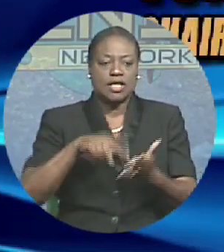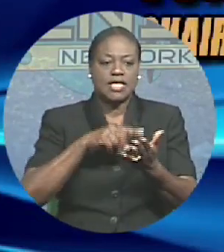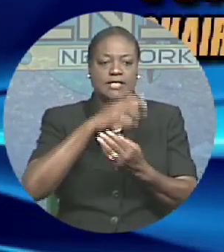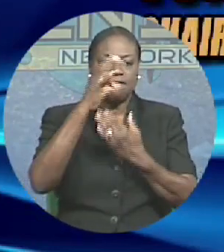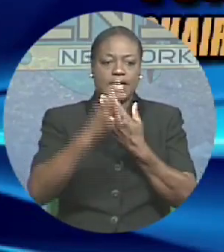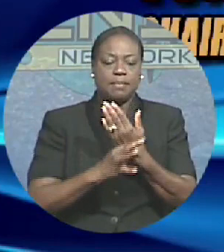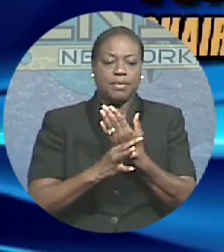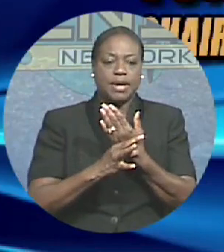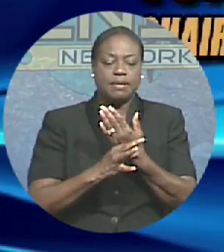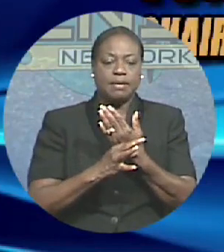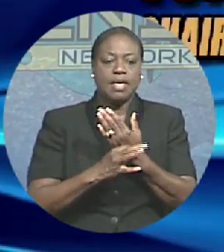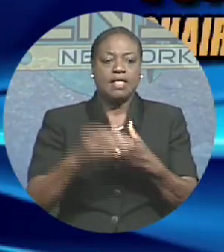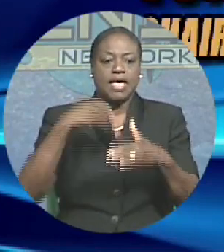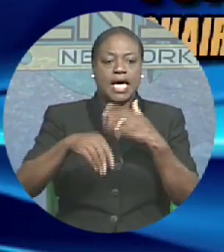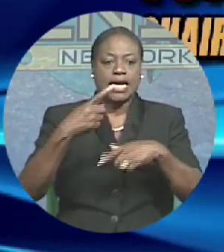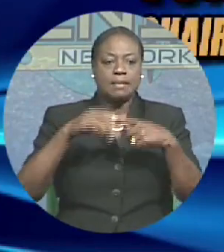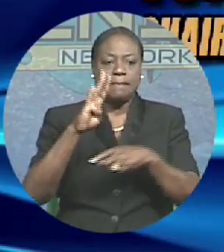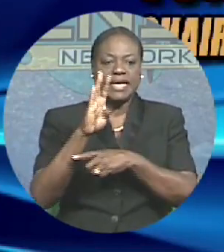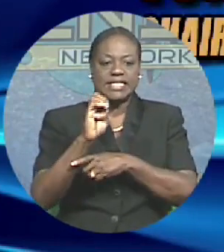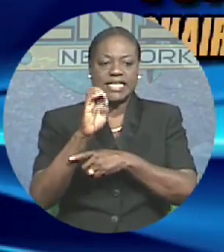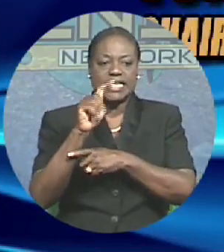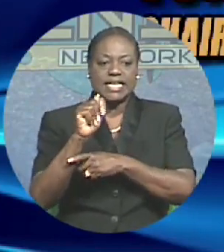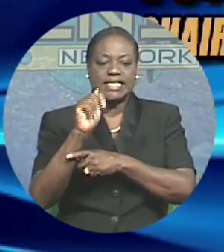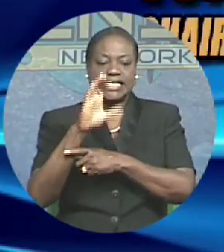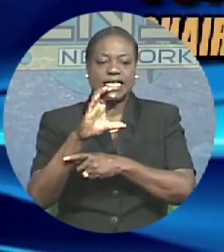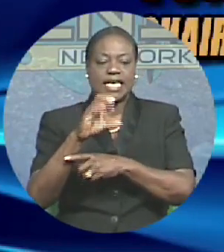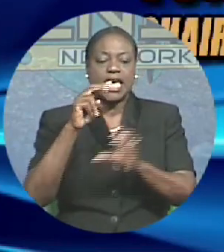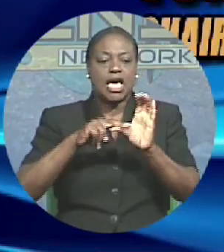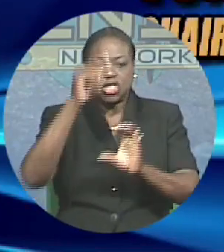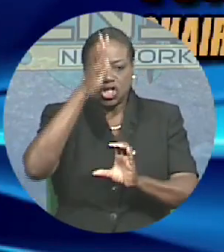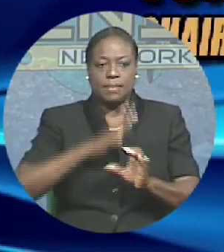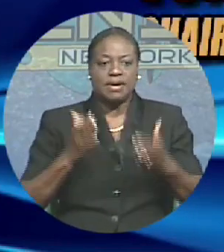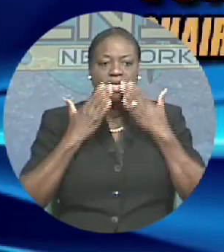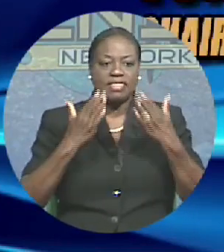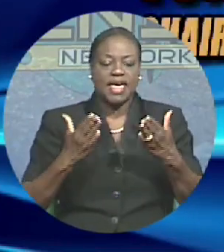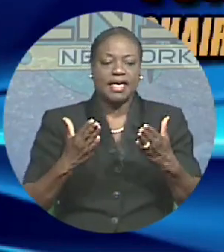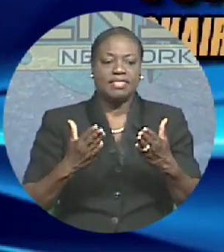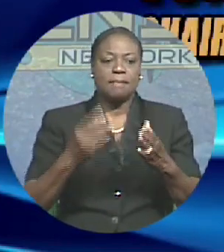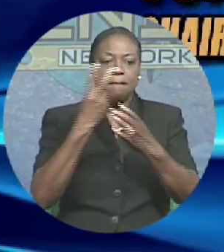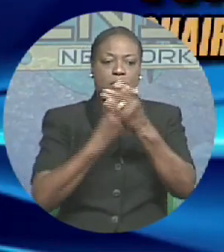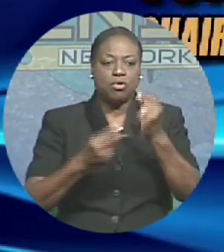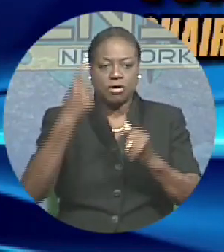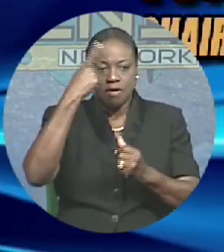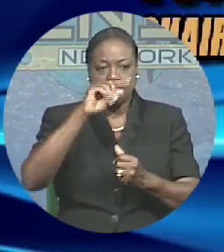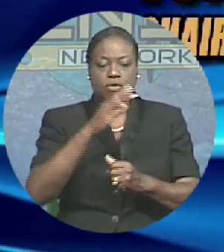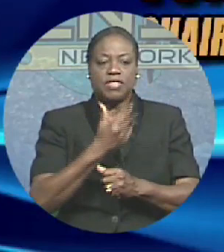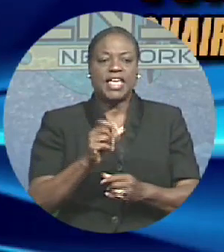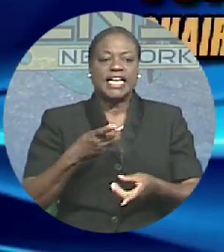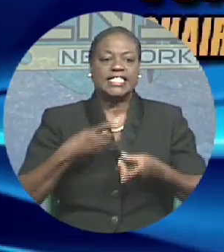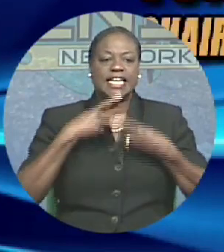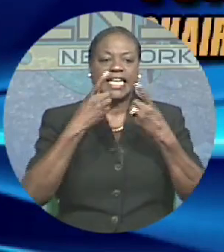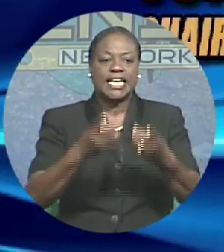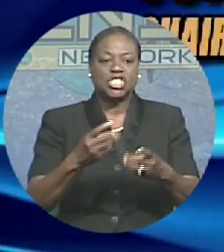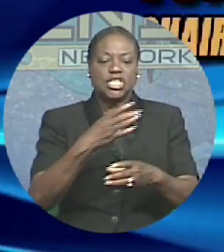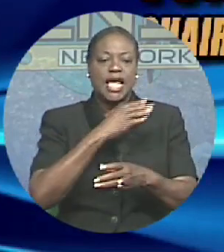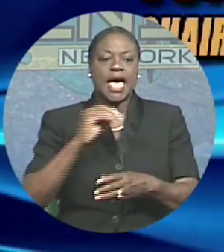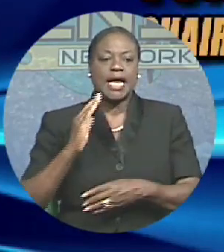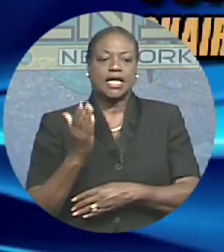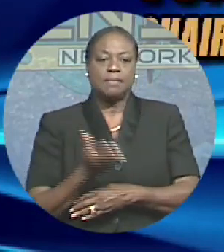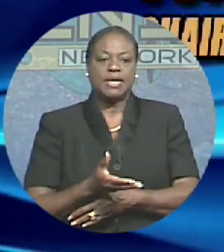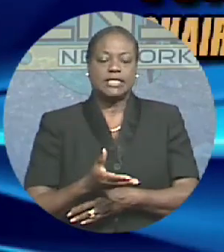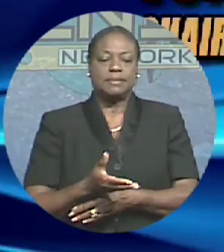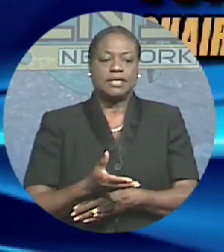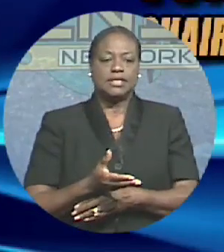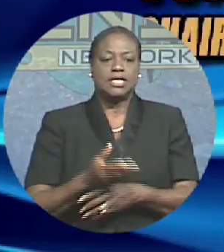February. The incoming BTC chairman thanked the former executives for their commitment and dedication in helping to lead what is being described